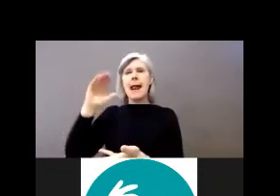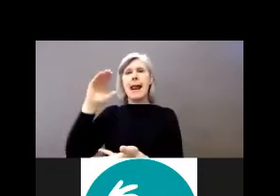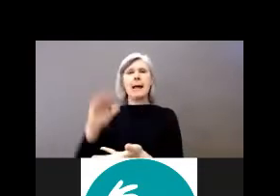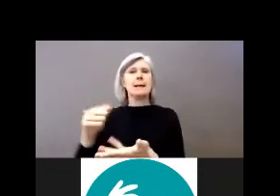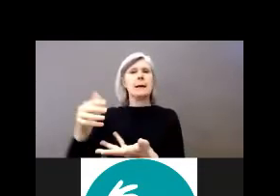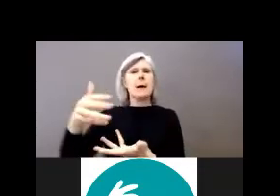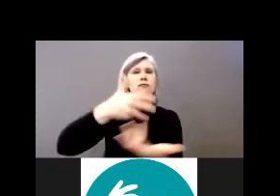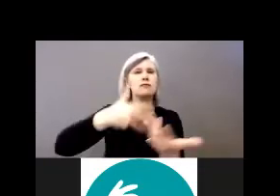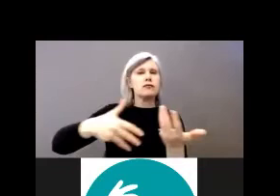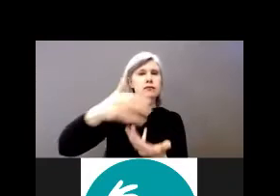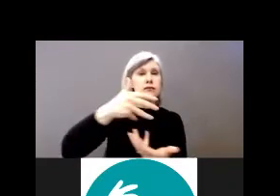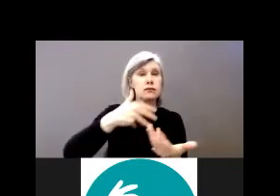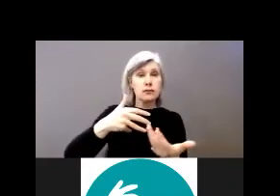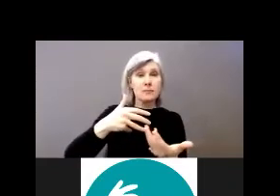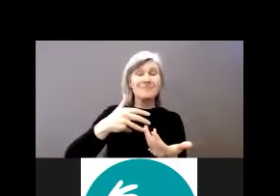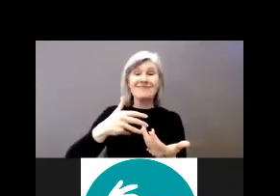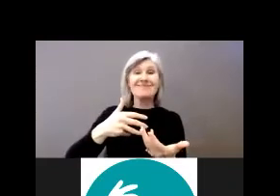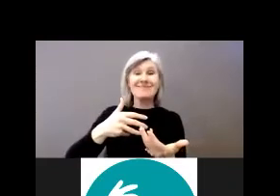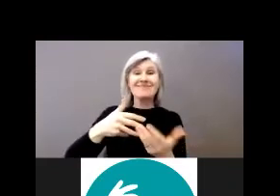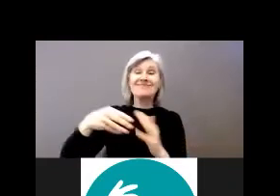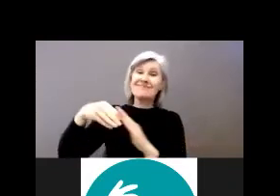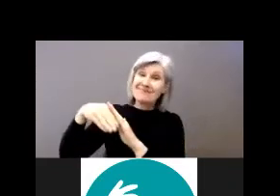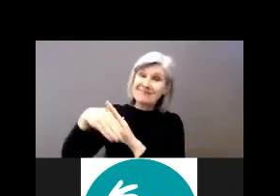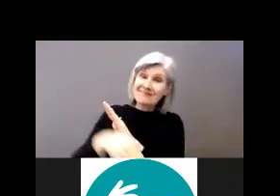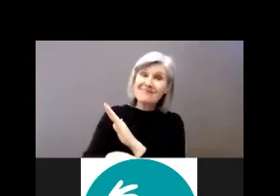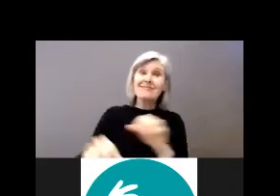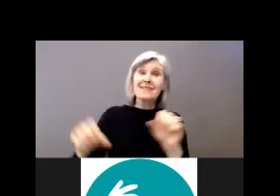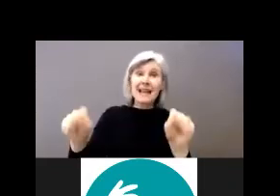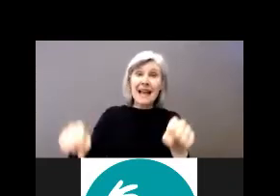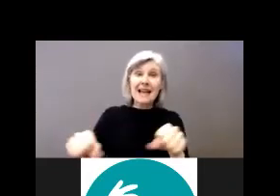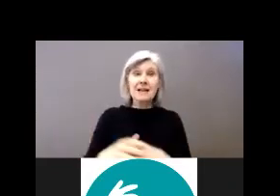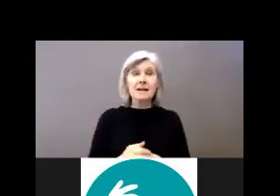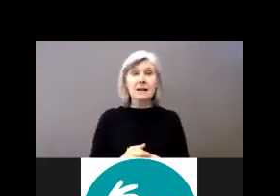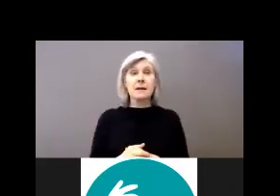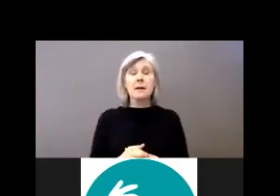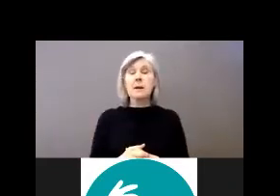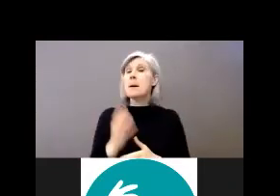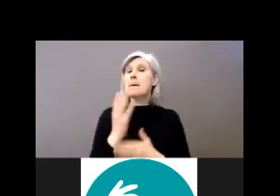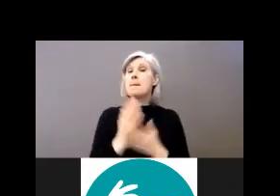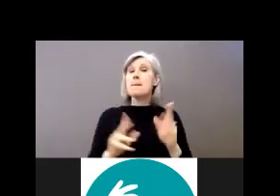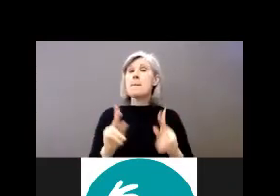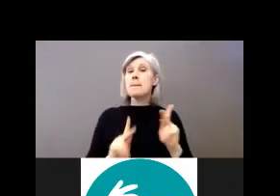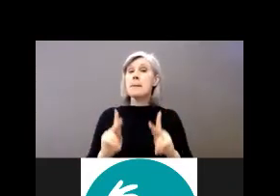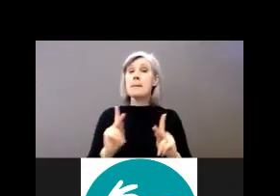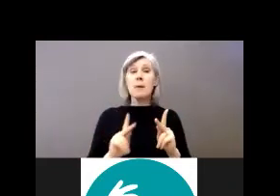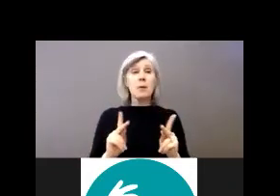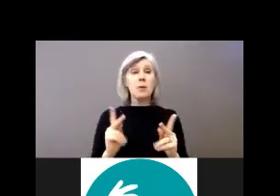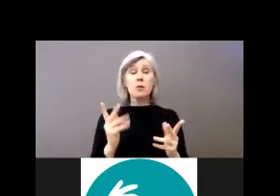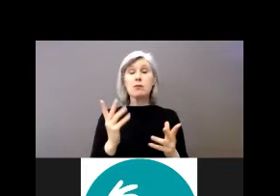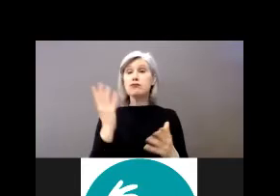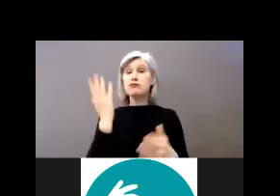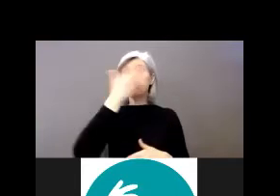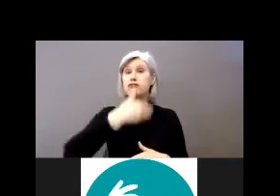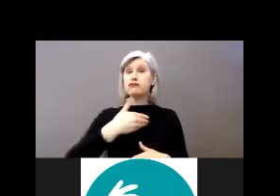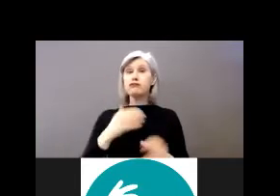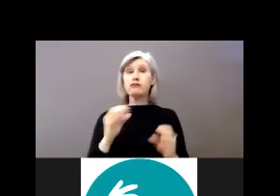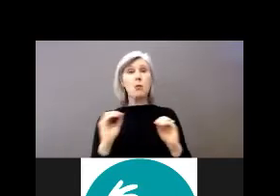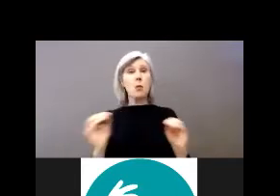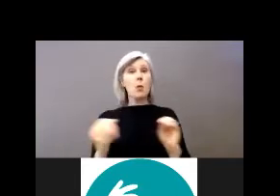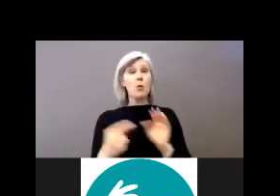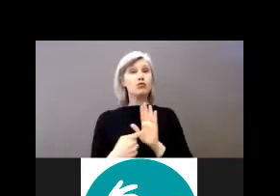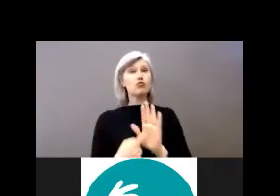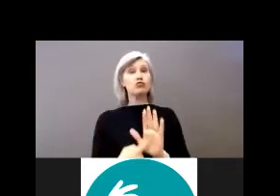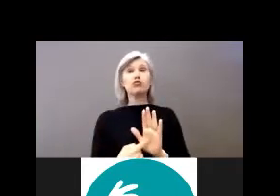spiral, we know that people who are asymptomatic have a very high level of functioning, asymptomatic in terms of